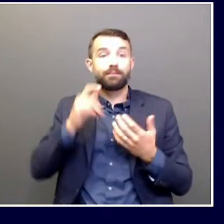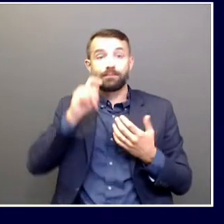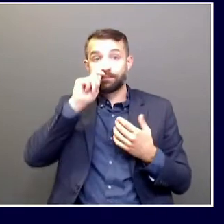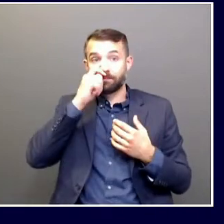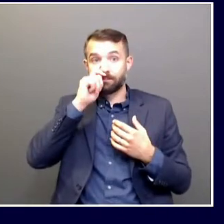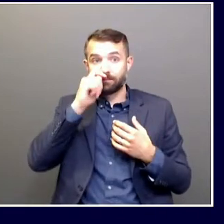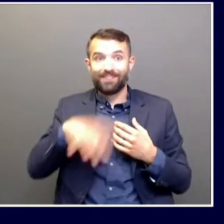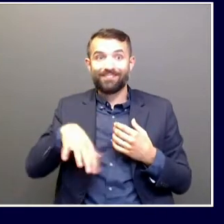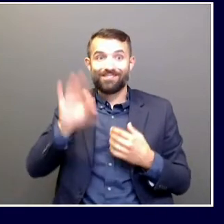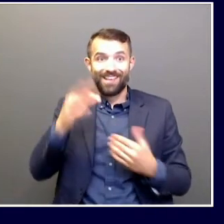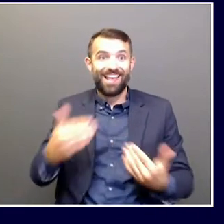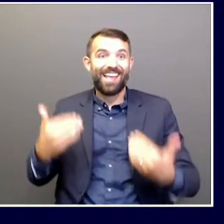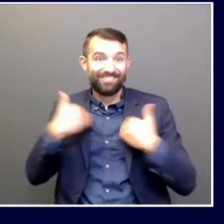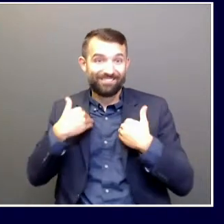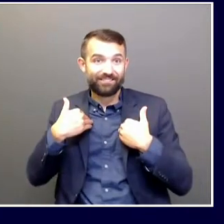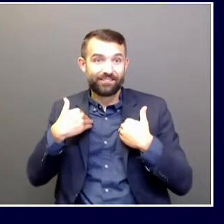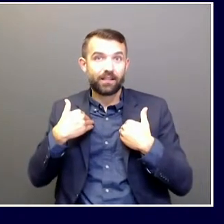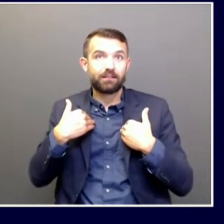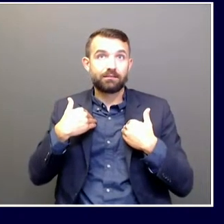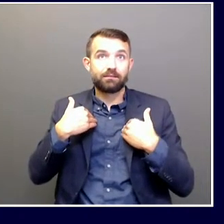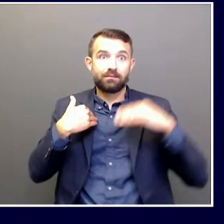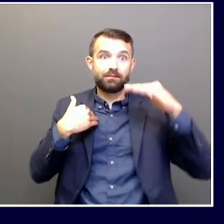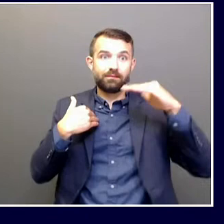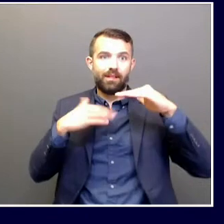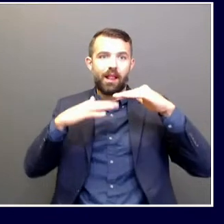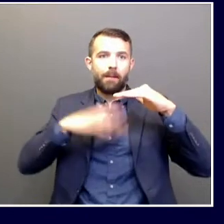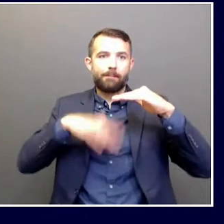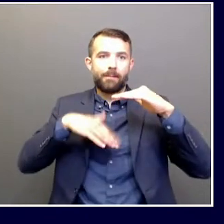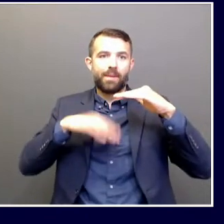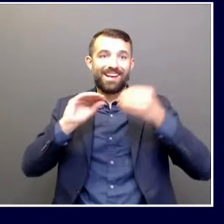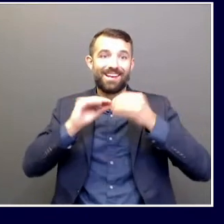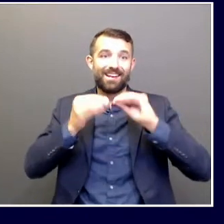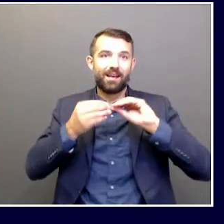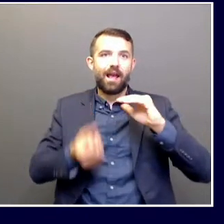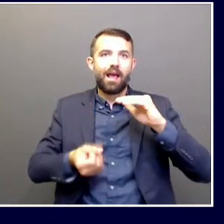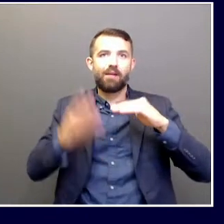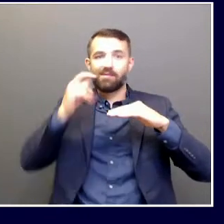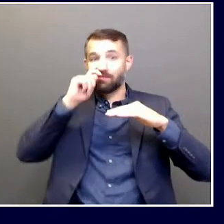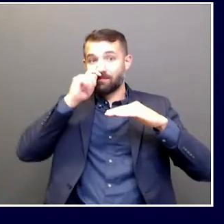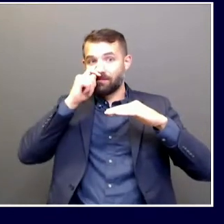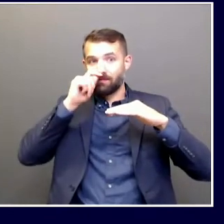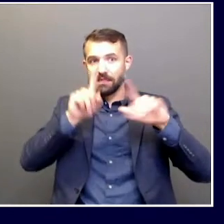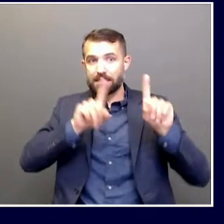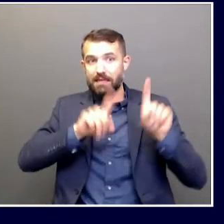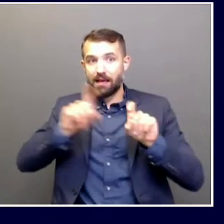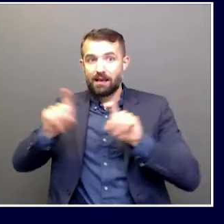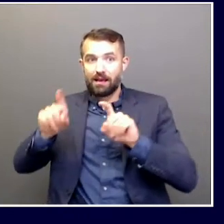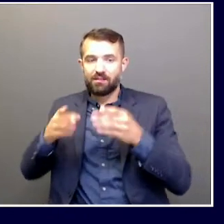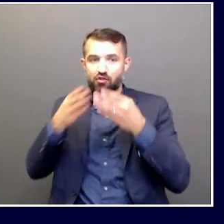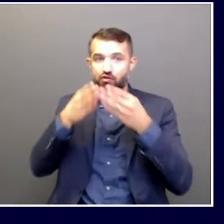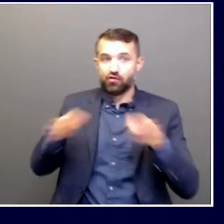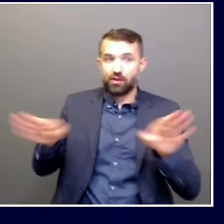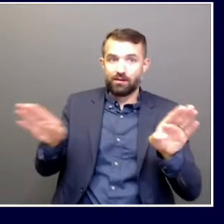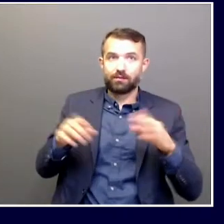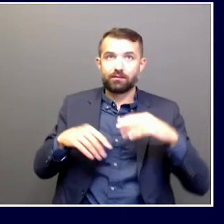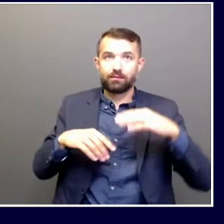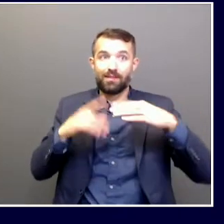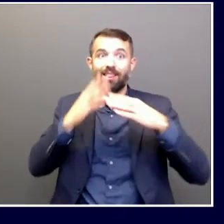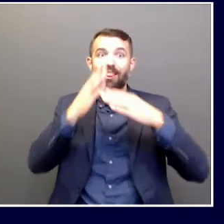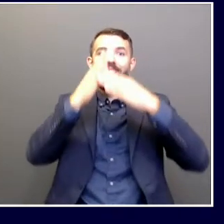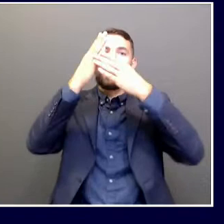tests, both over the last 7 days. There have been contributory factors from both the numerator and